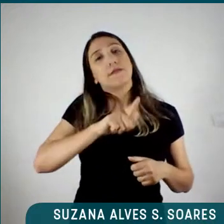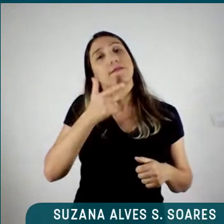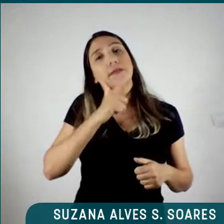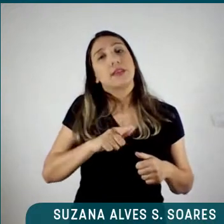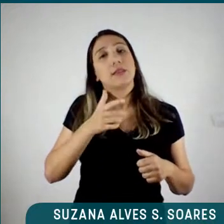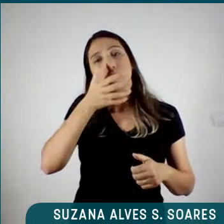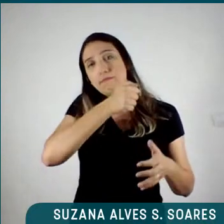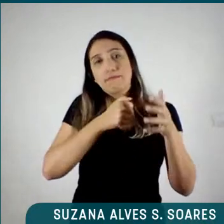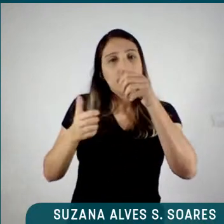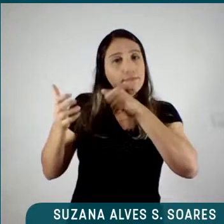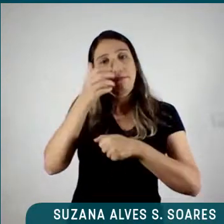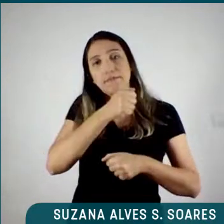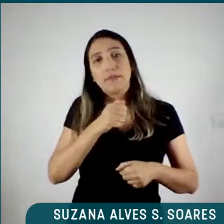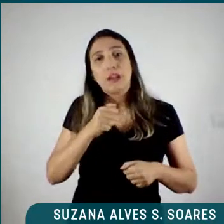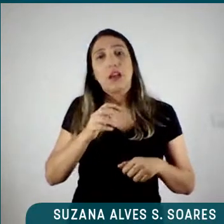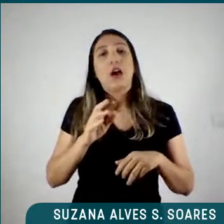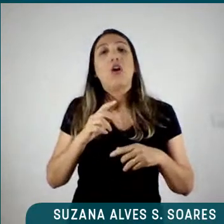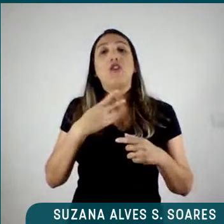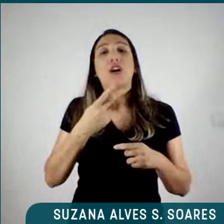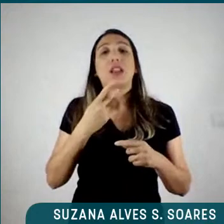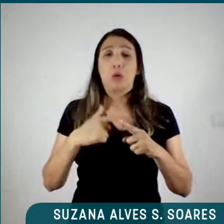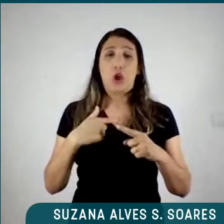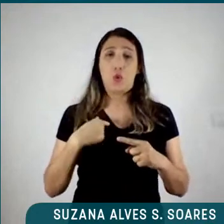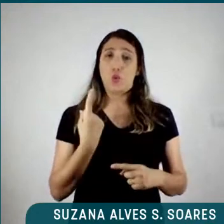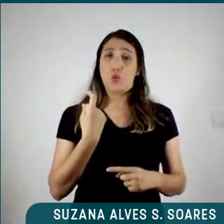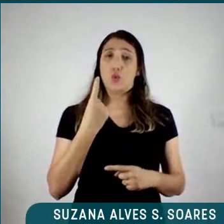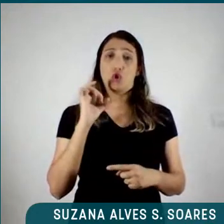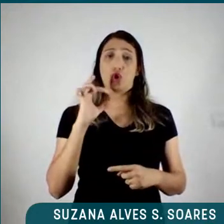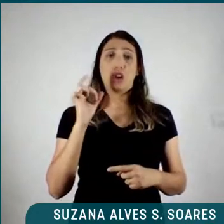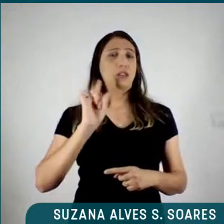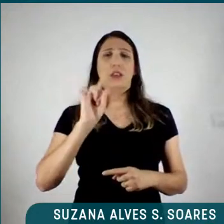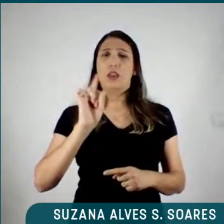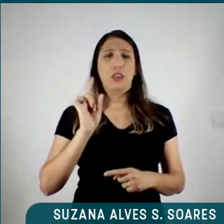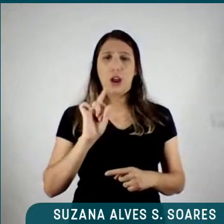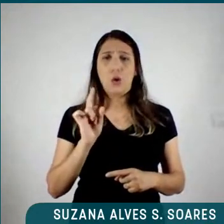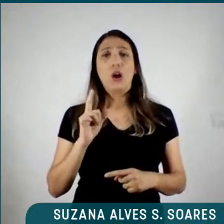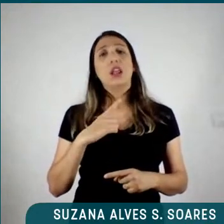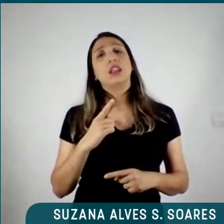but what I do is survival. And how do I do that?